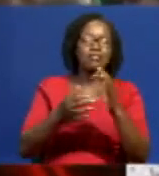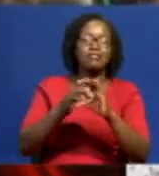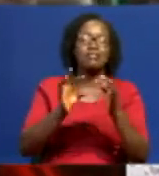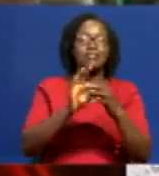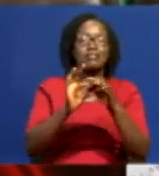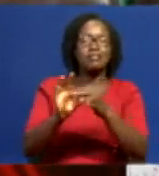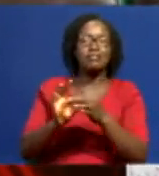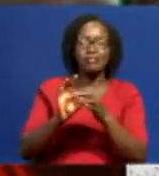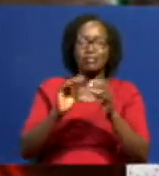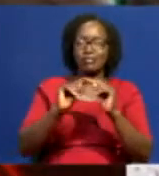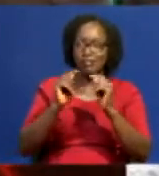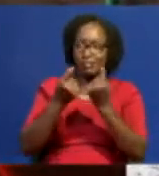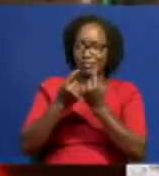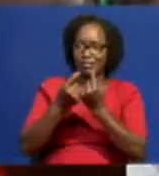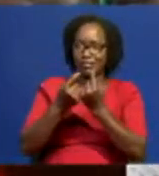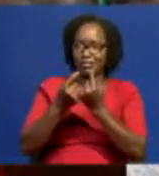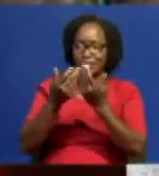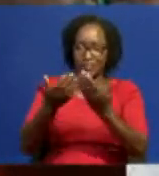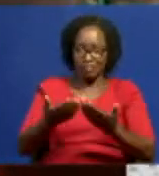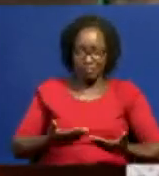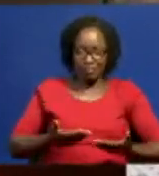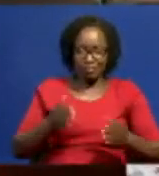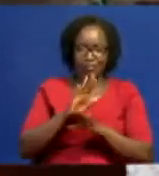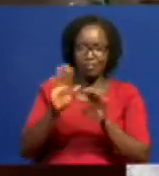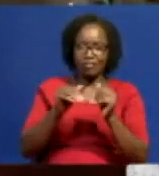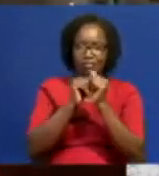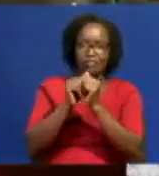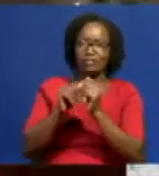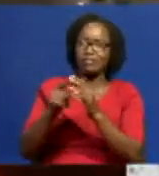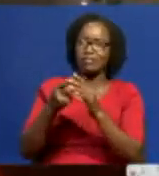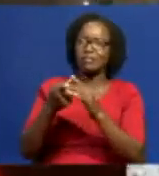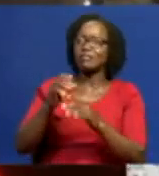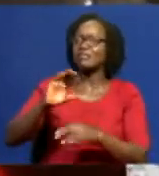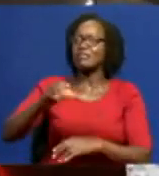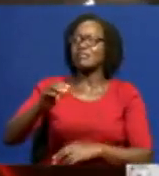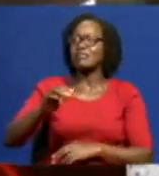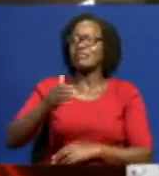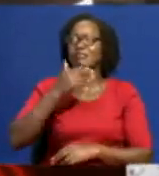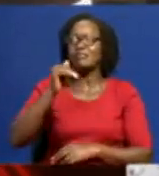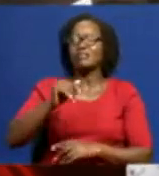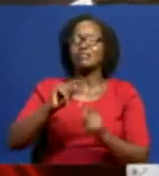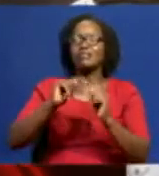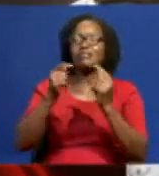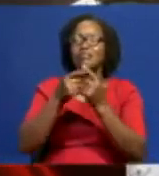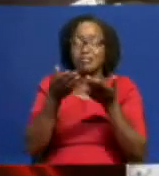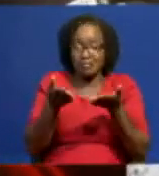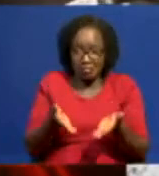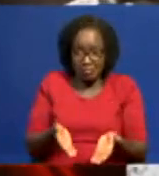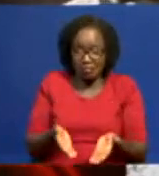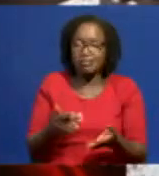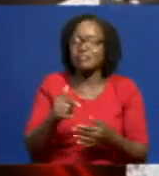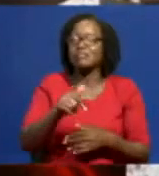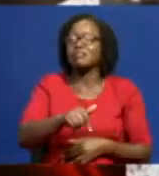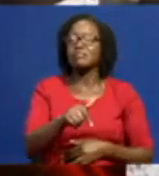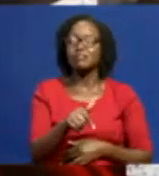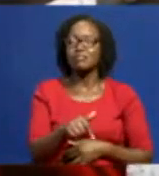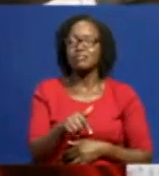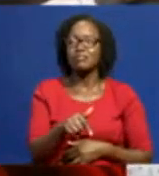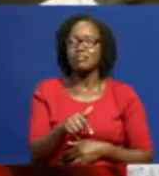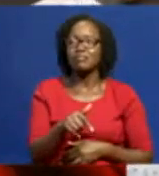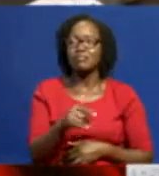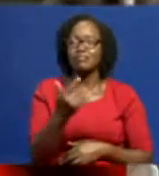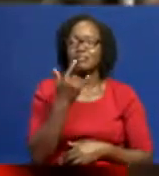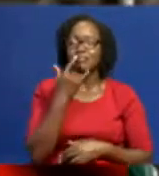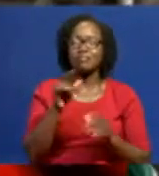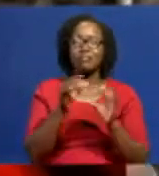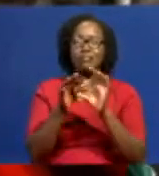team that put this team together. Starting from the county-based teams up to where we are now today, the Nyanza